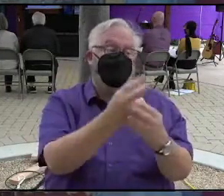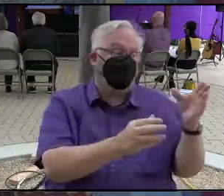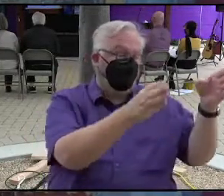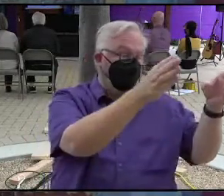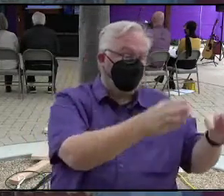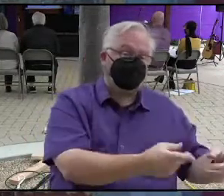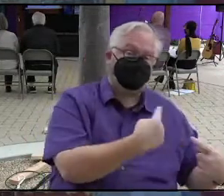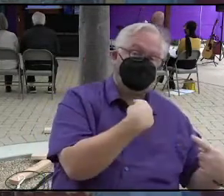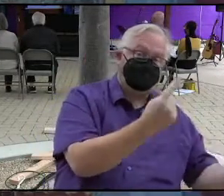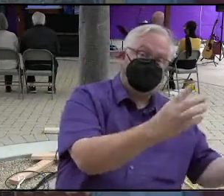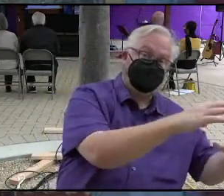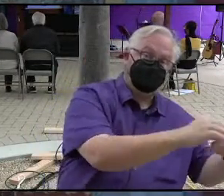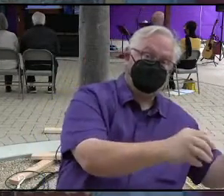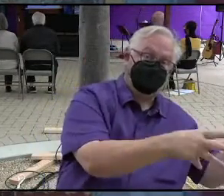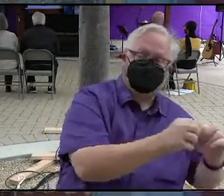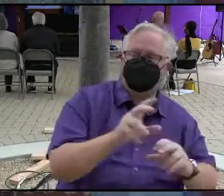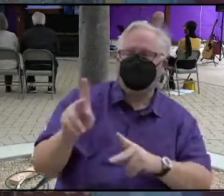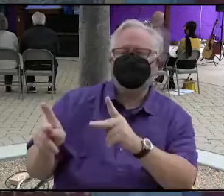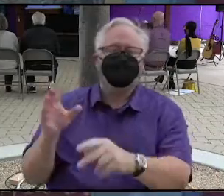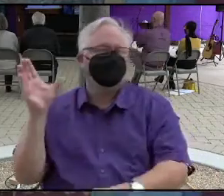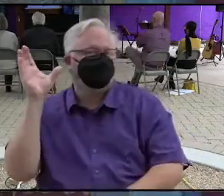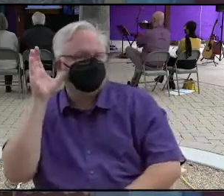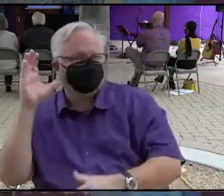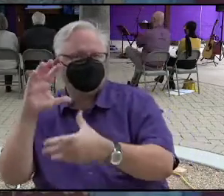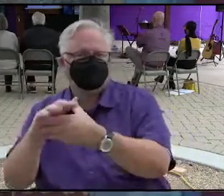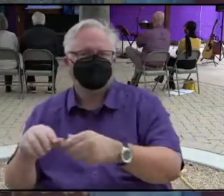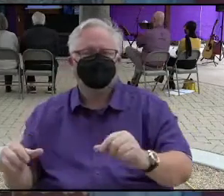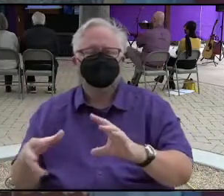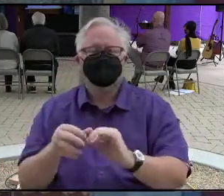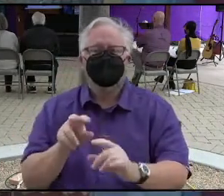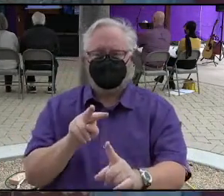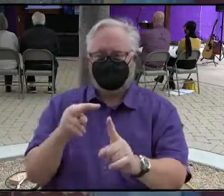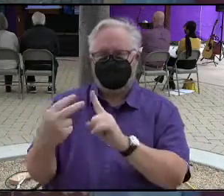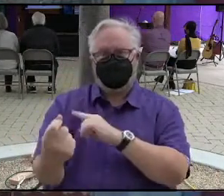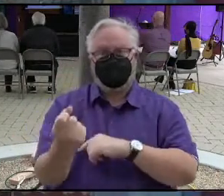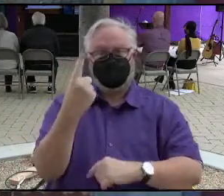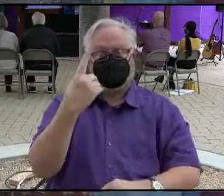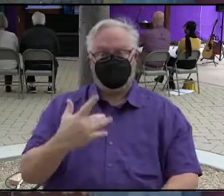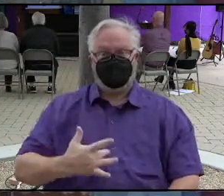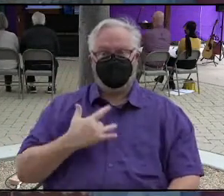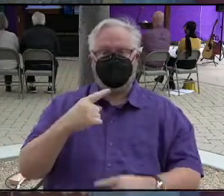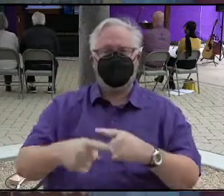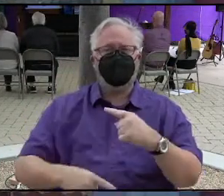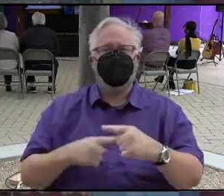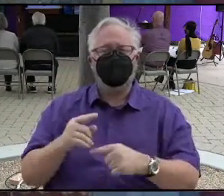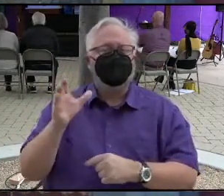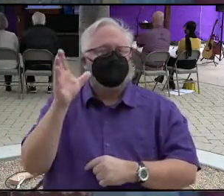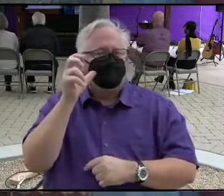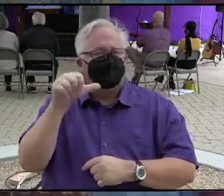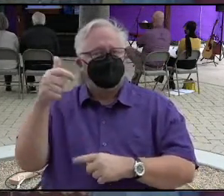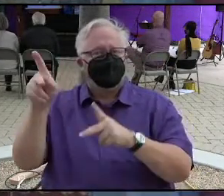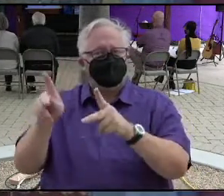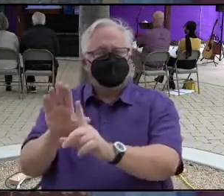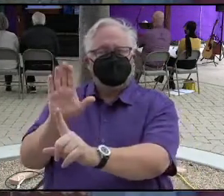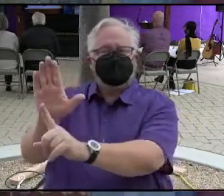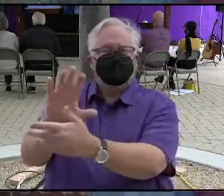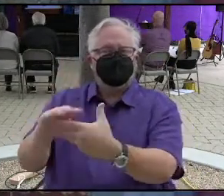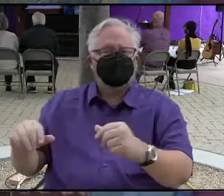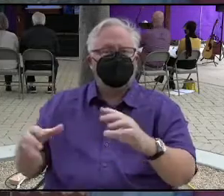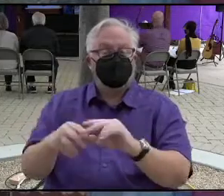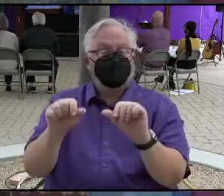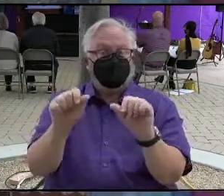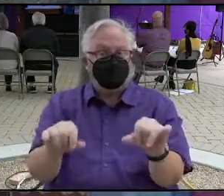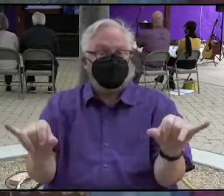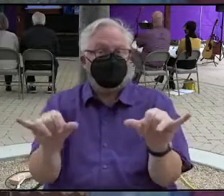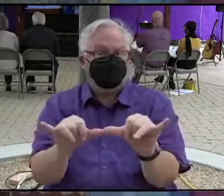storyteller and the story listeners. The empathy we feel when hearing another's story is